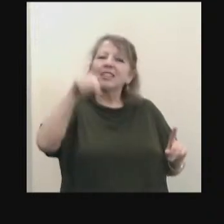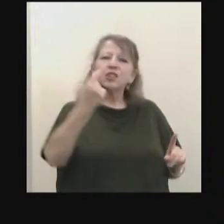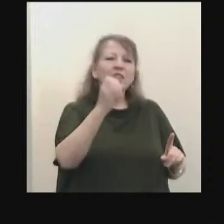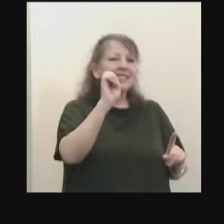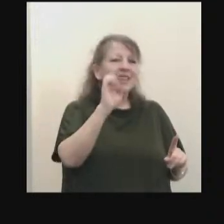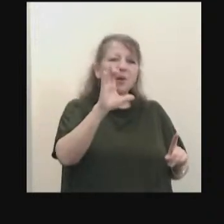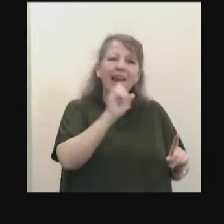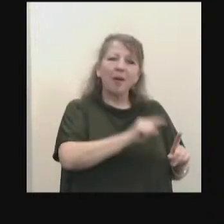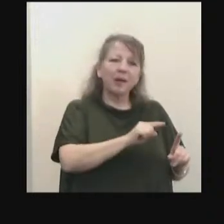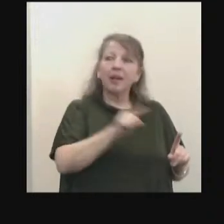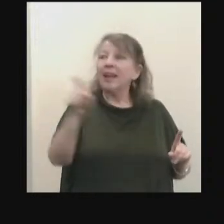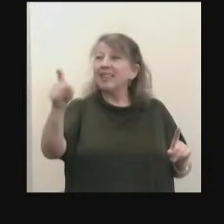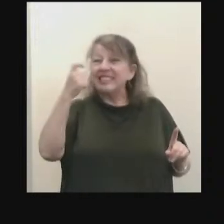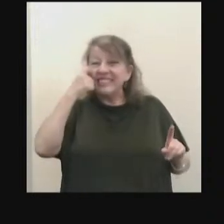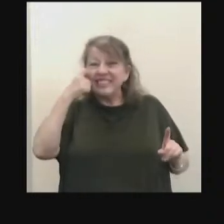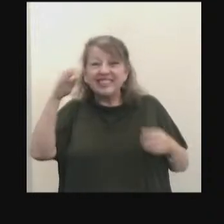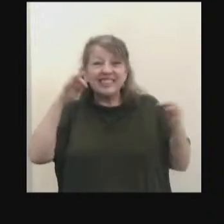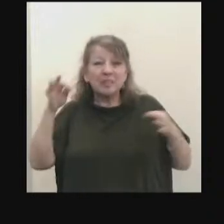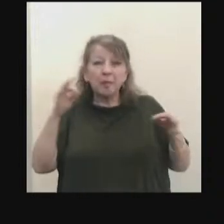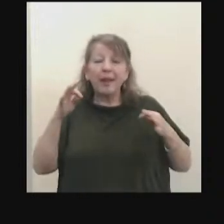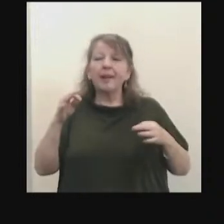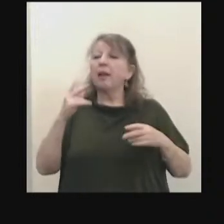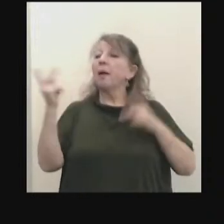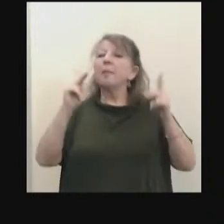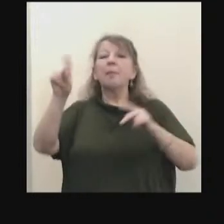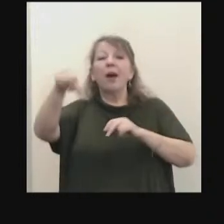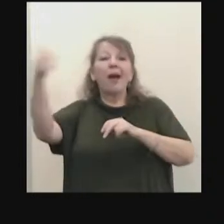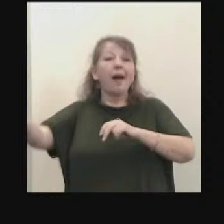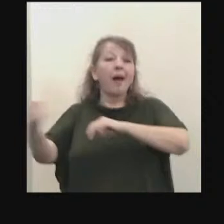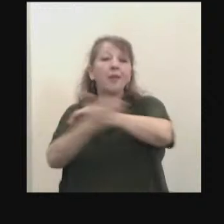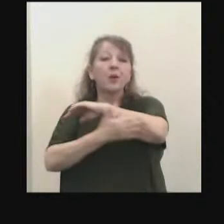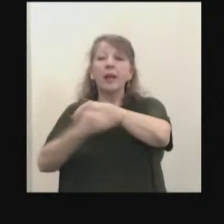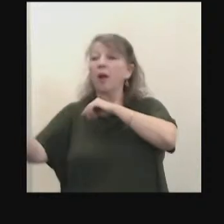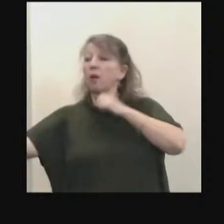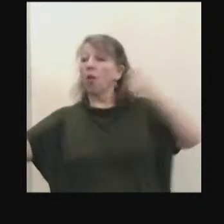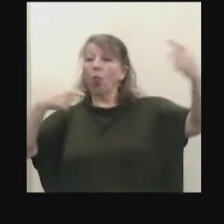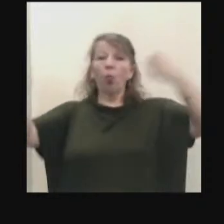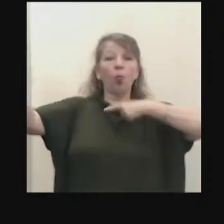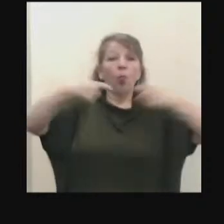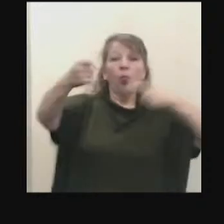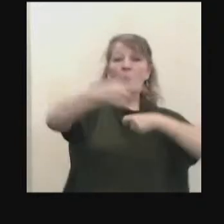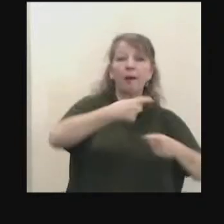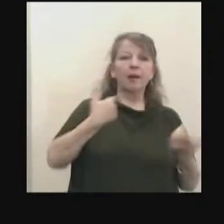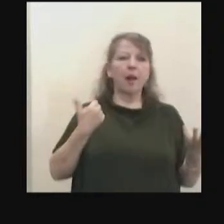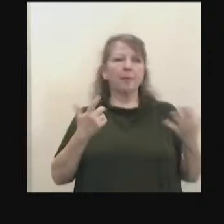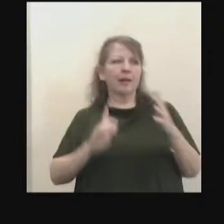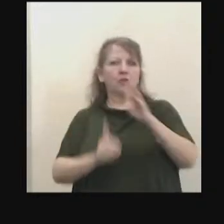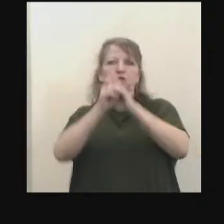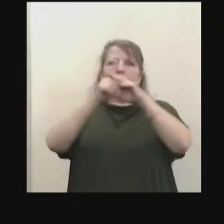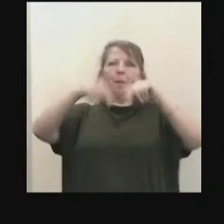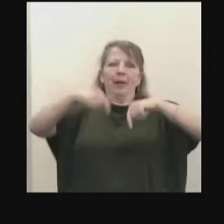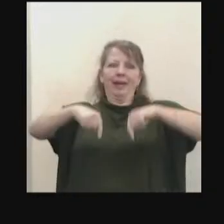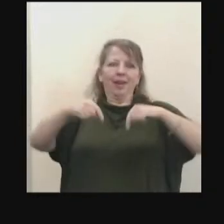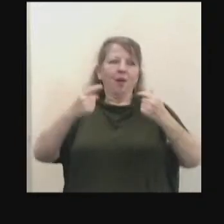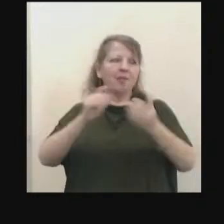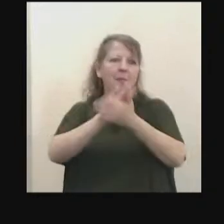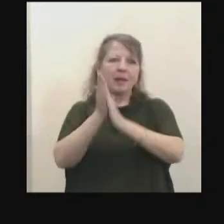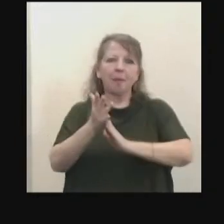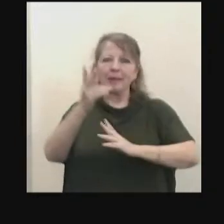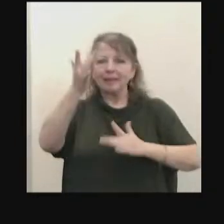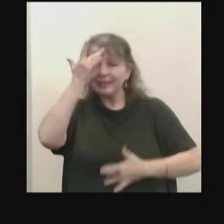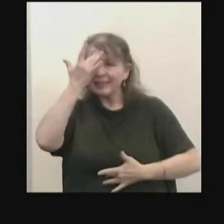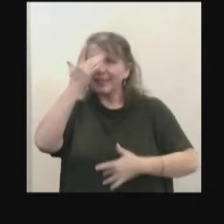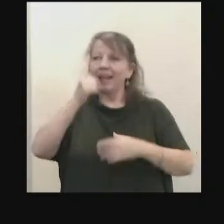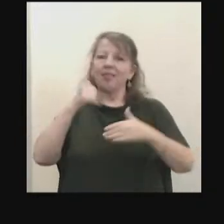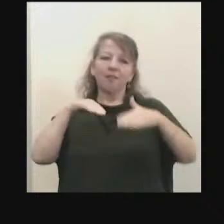county executive mentioned, it's also what we're seeing throughout Western New York in COVID-19 cases and people becoming ill and getting admitted